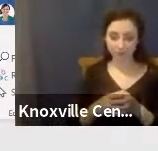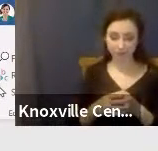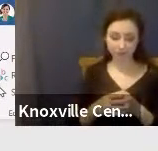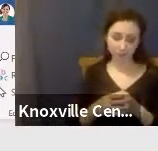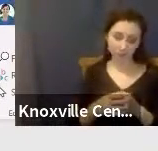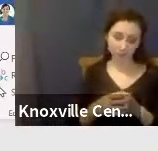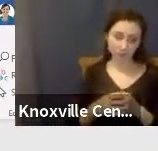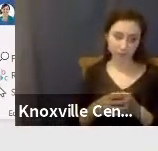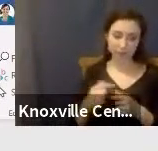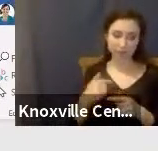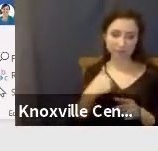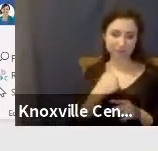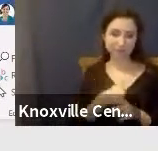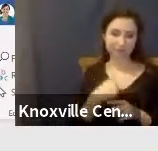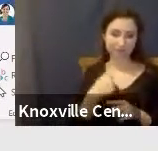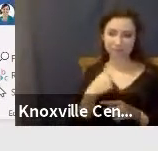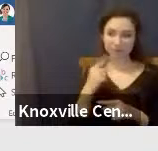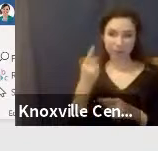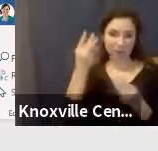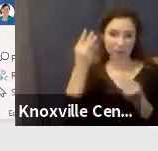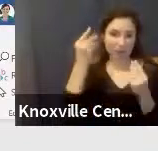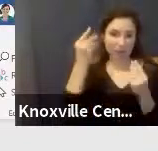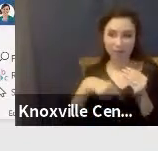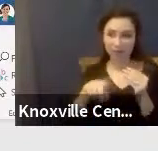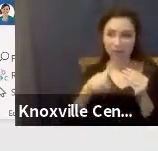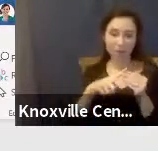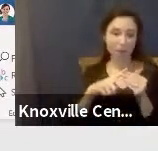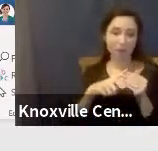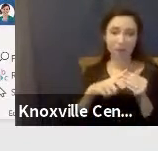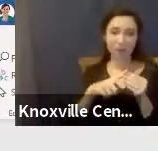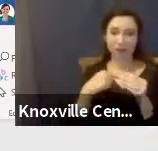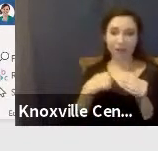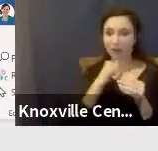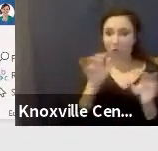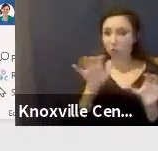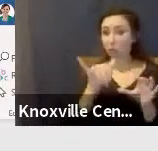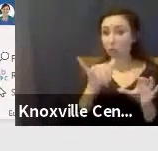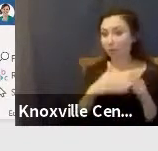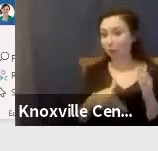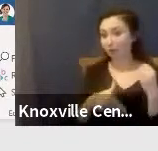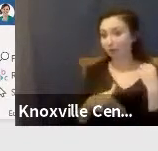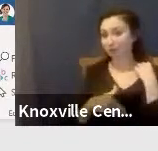I apologize, I'm just thinking about that, because I don't do that part, so.